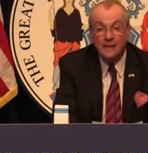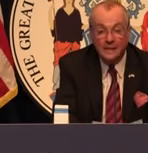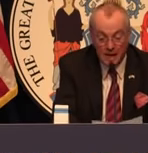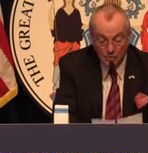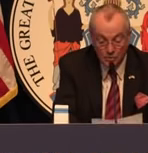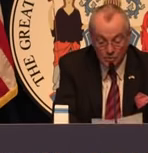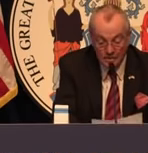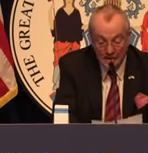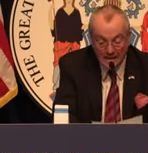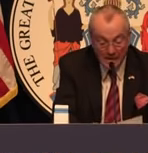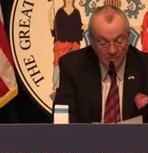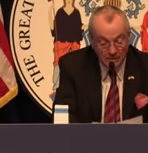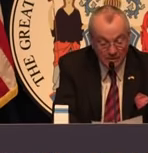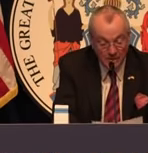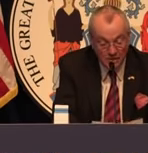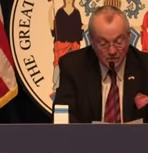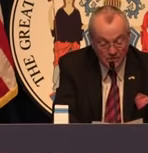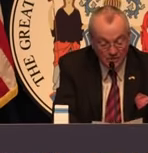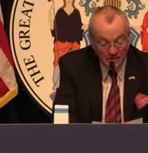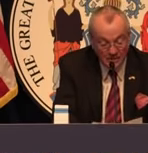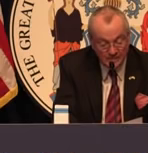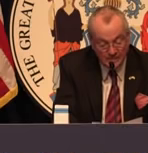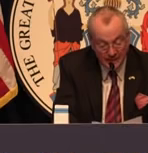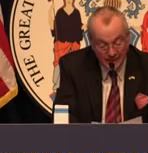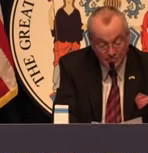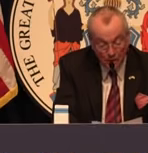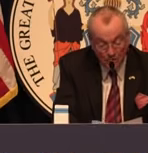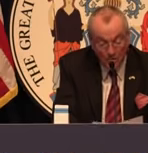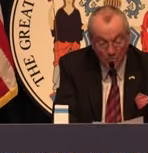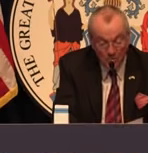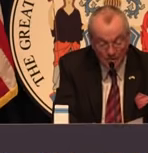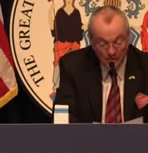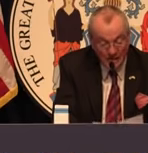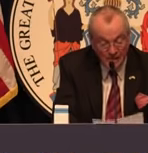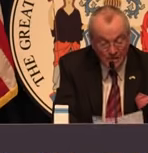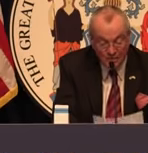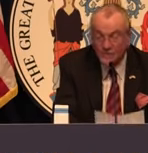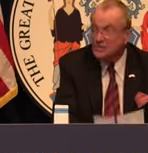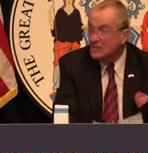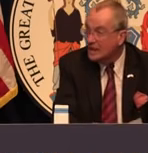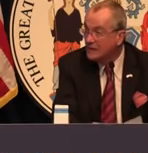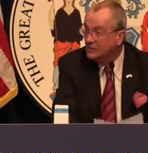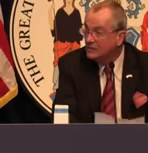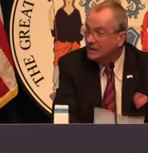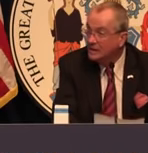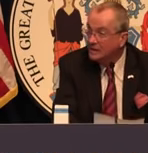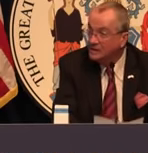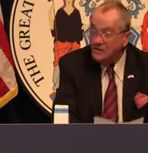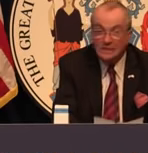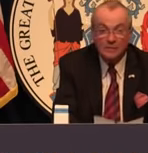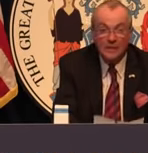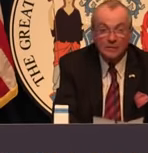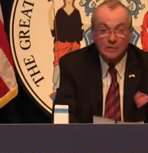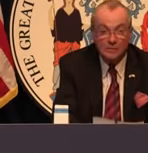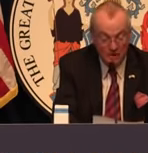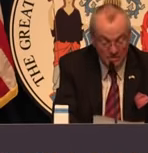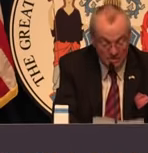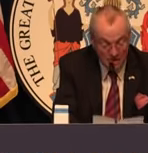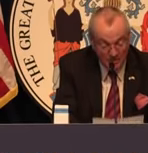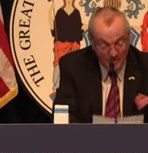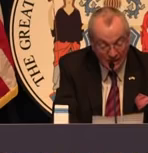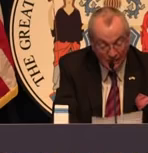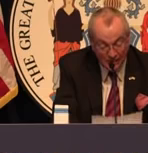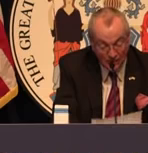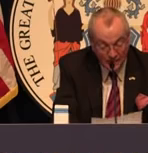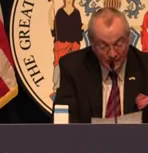in-person outdoor dining on Monday, June 15, as part of our move into stage 2. This is the guidance that Judy developed that we promised